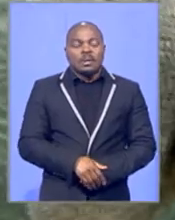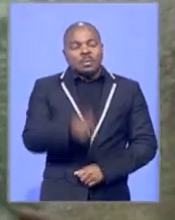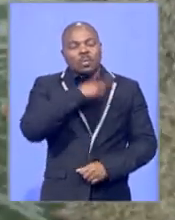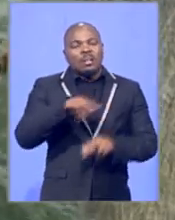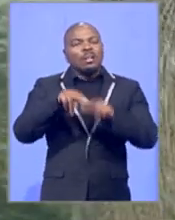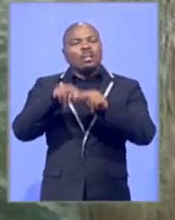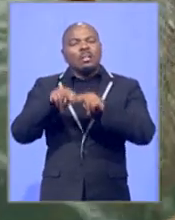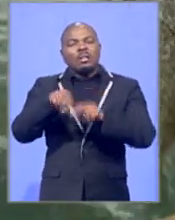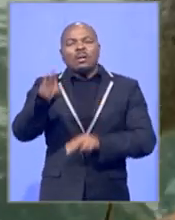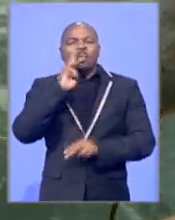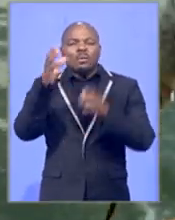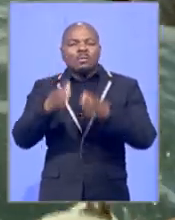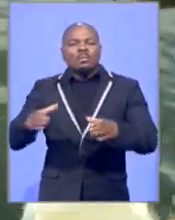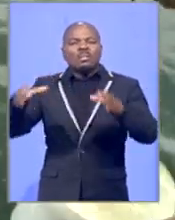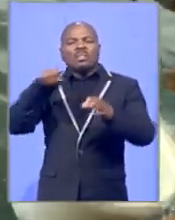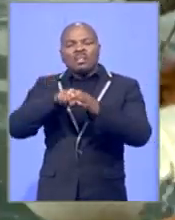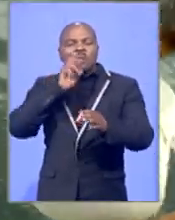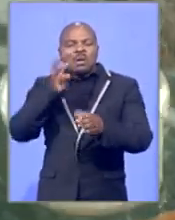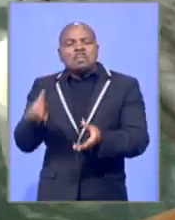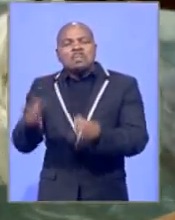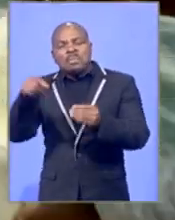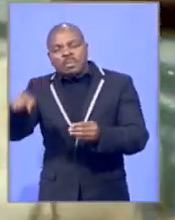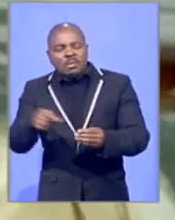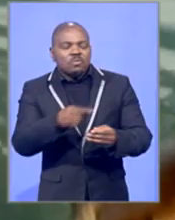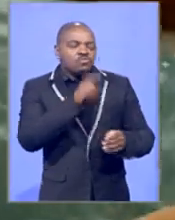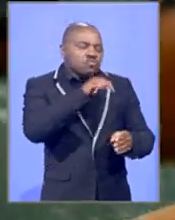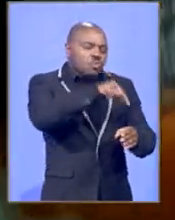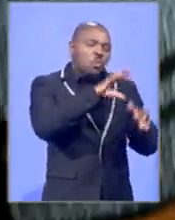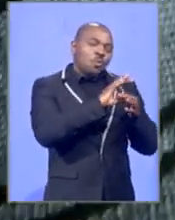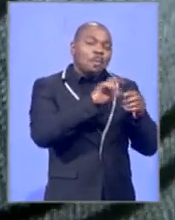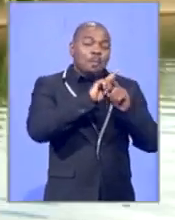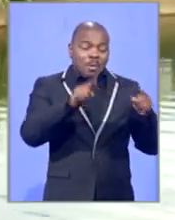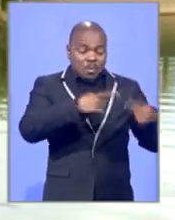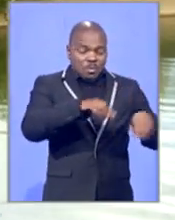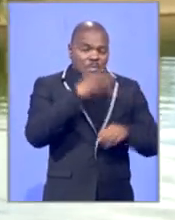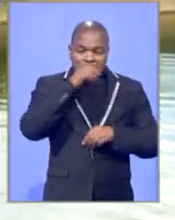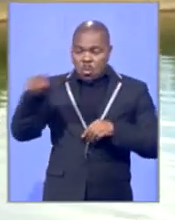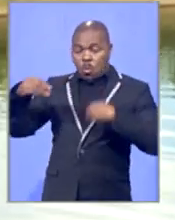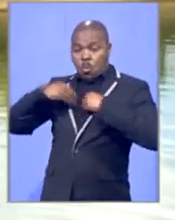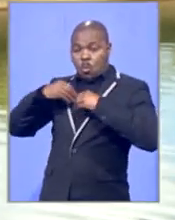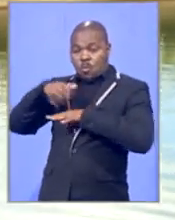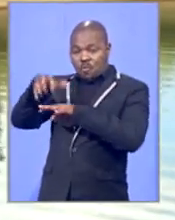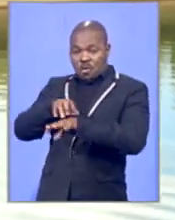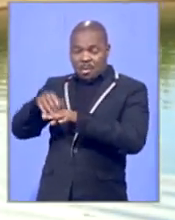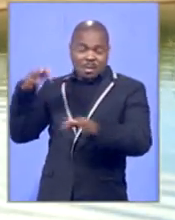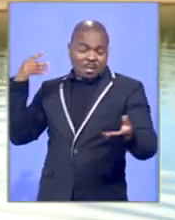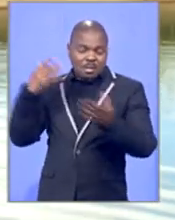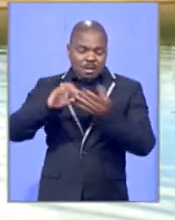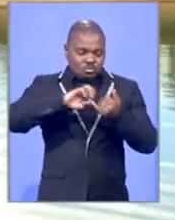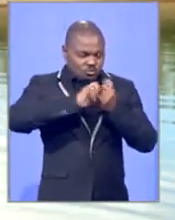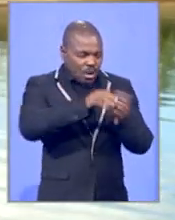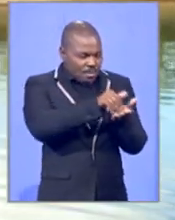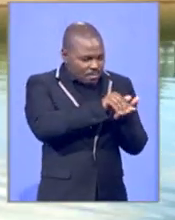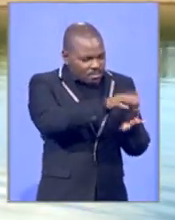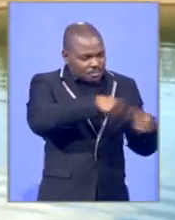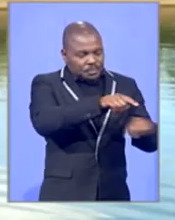ka metsi a tanka ya go nešetša go dira mešongwana ka gae, efela ba re mompolase wa ga bjale ke kgale a leka go ba raka lefelong